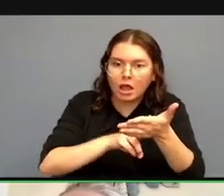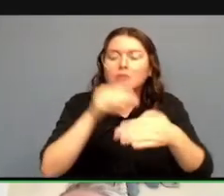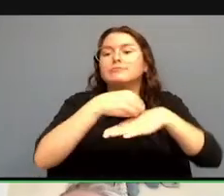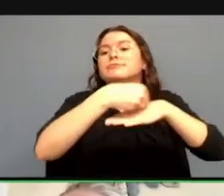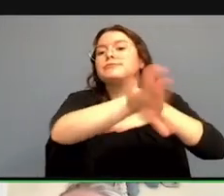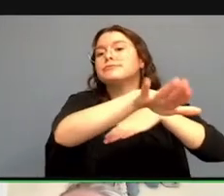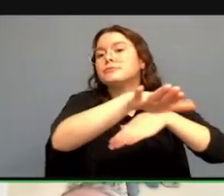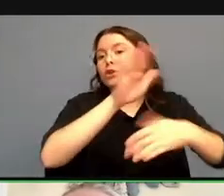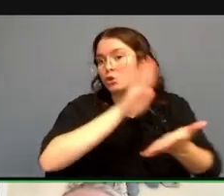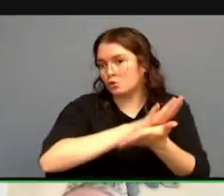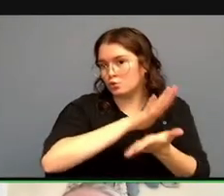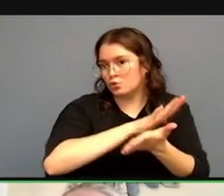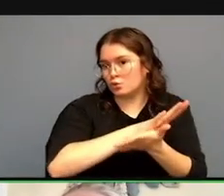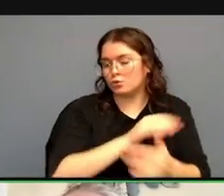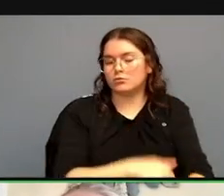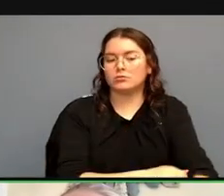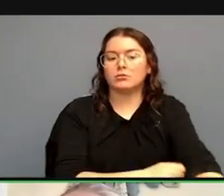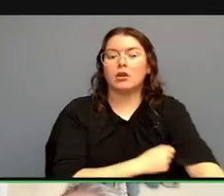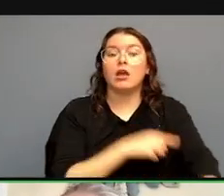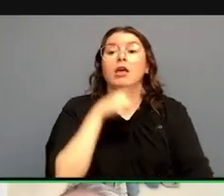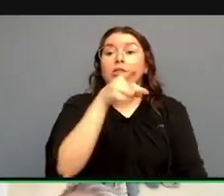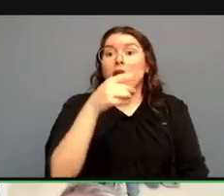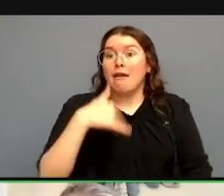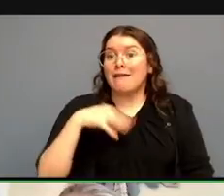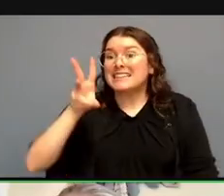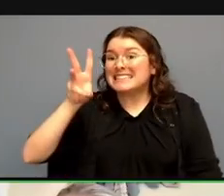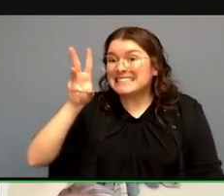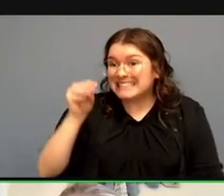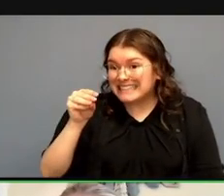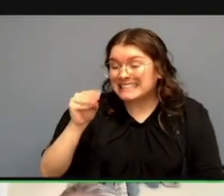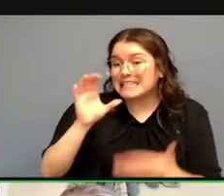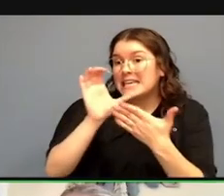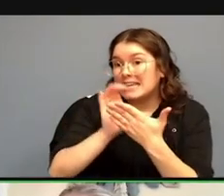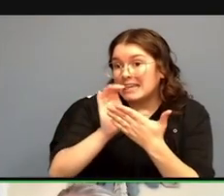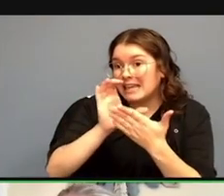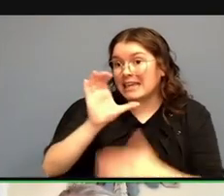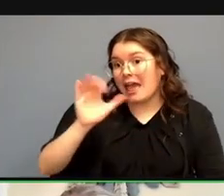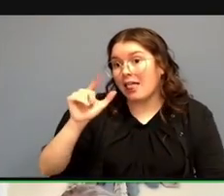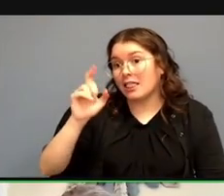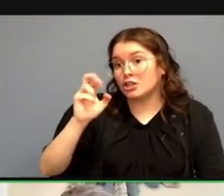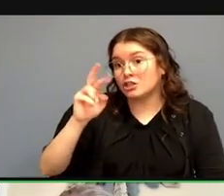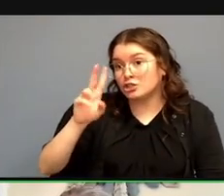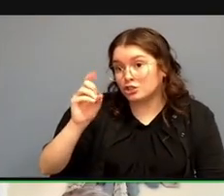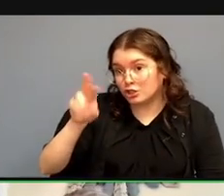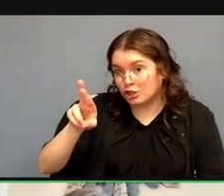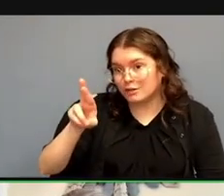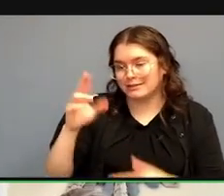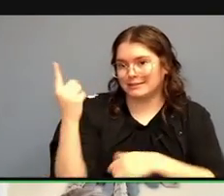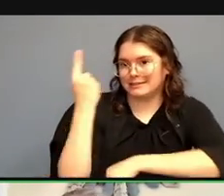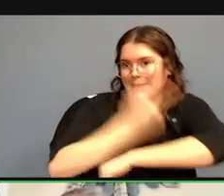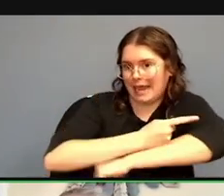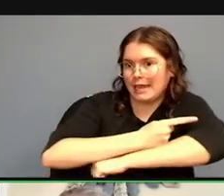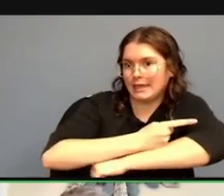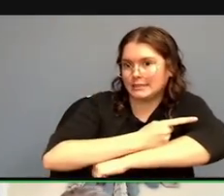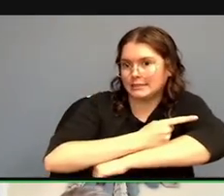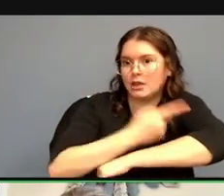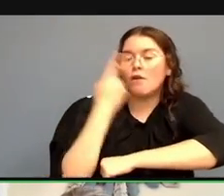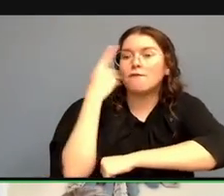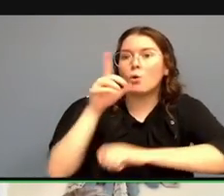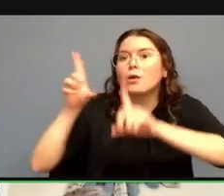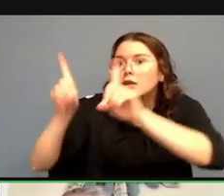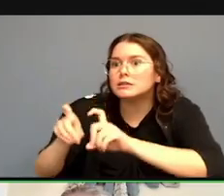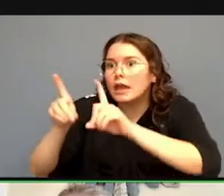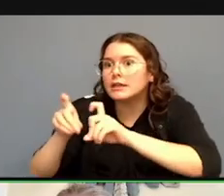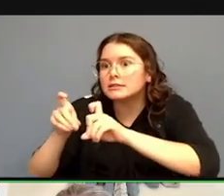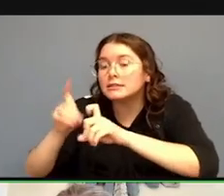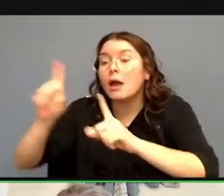to the school. They have then 60 calendar days to do those tests and hold a